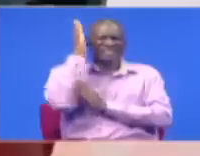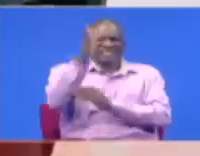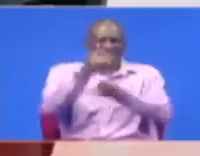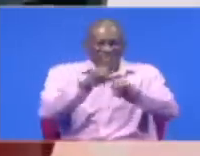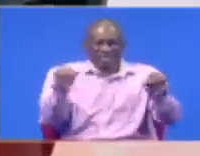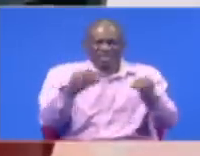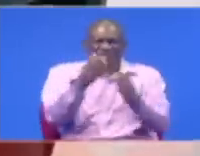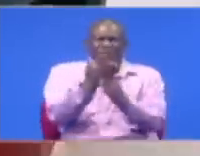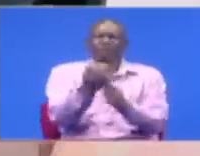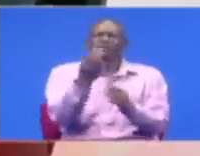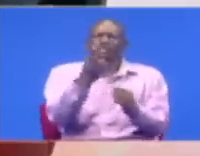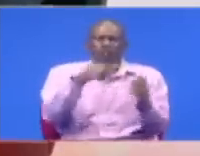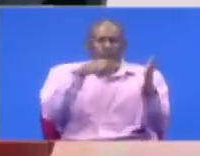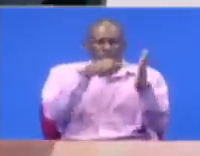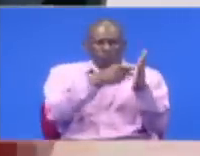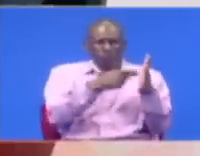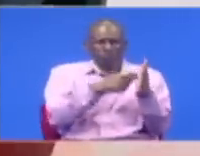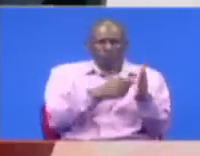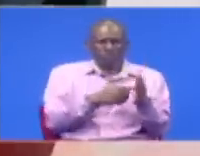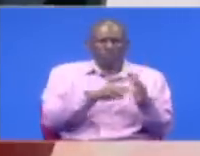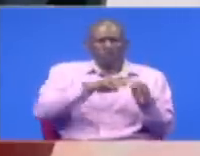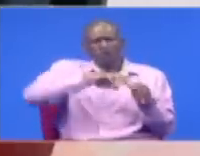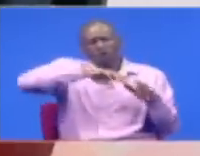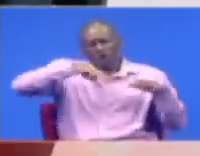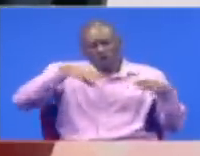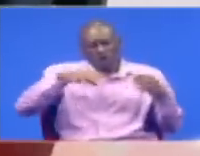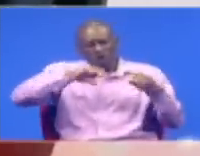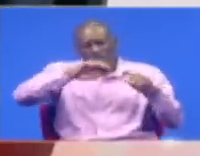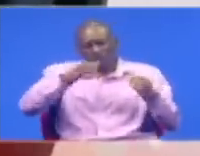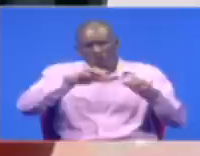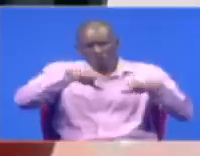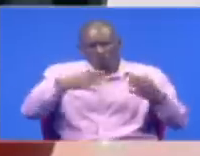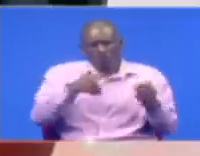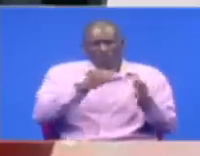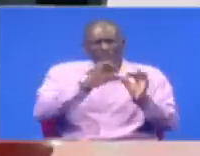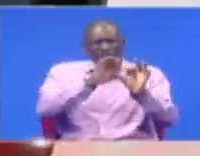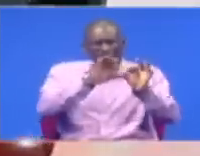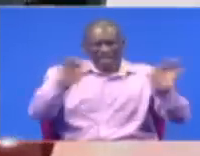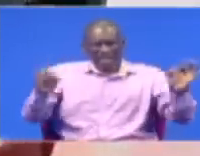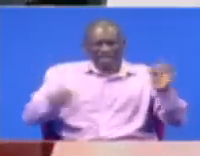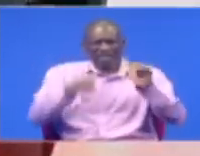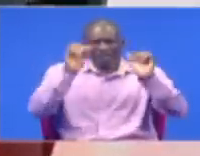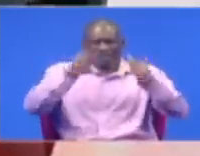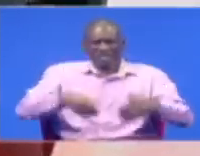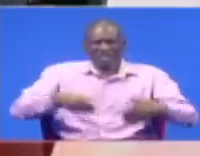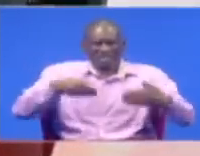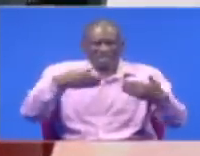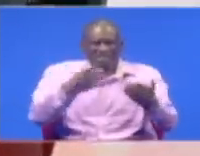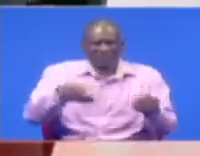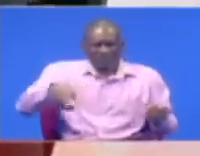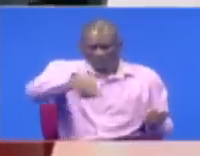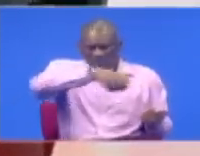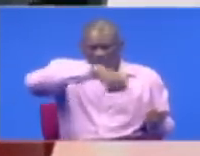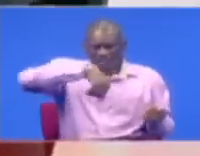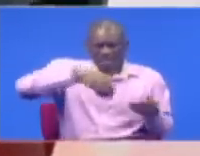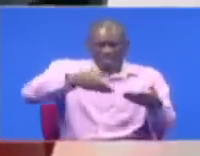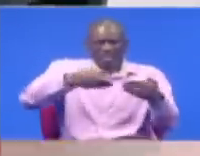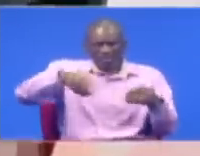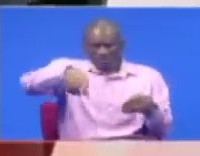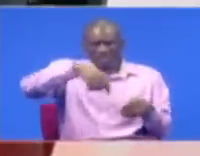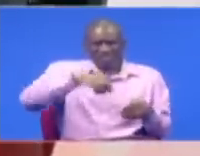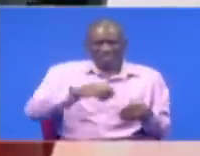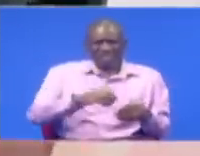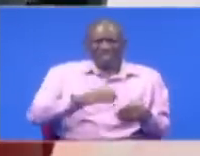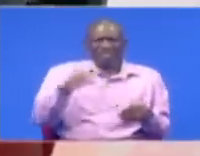fixed points, or in the alternative, such a line that would give to us the